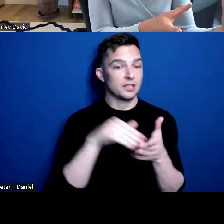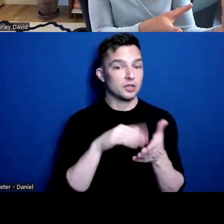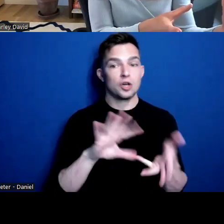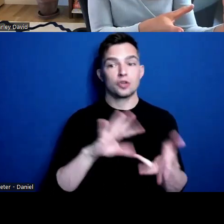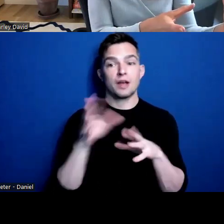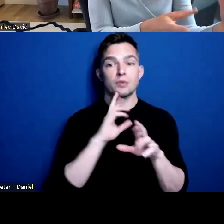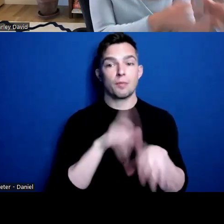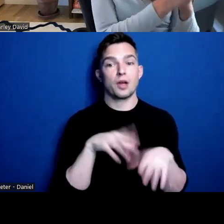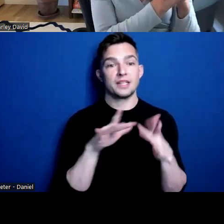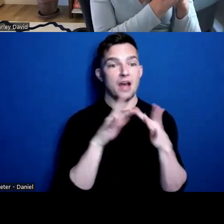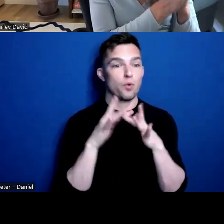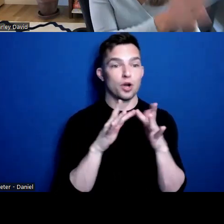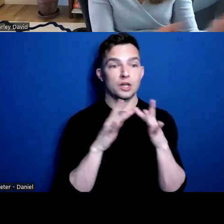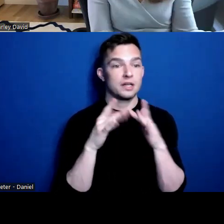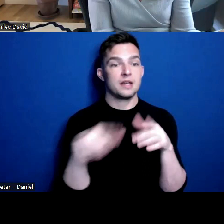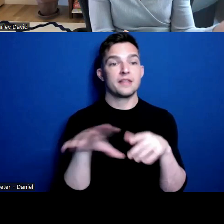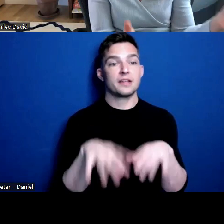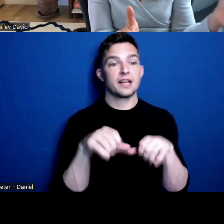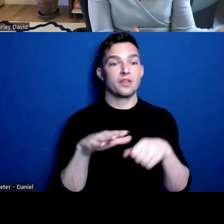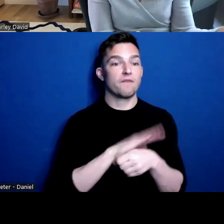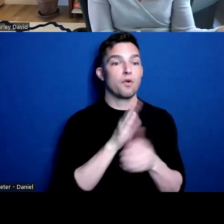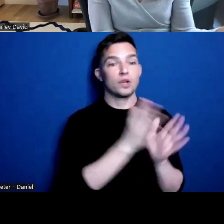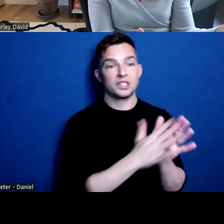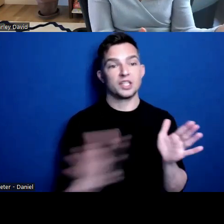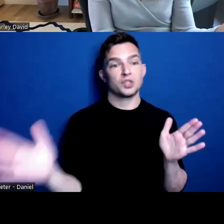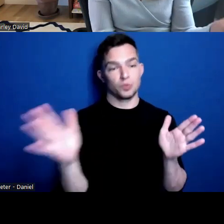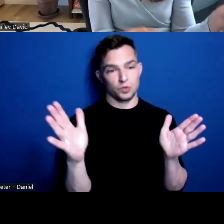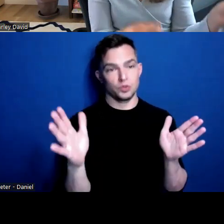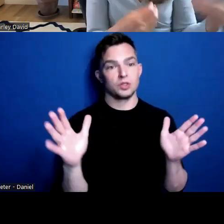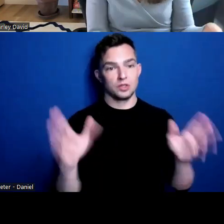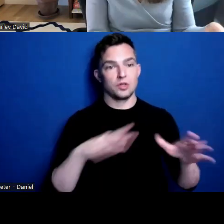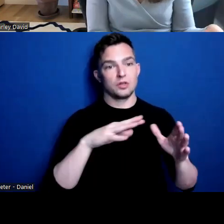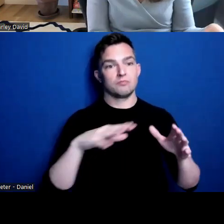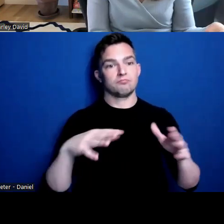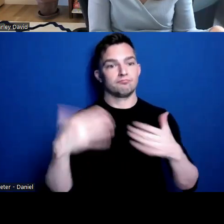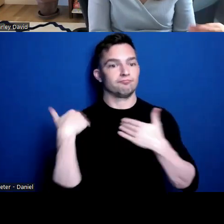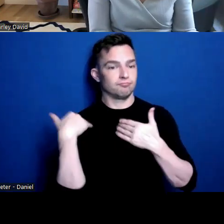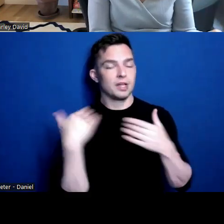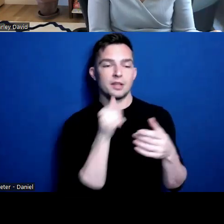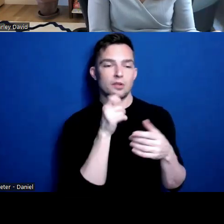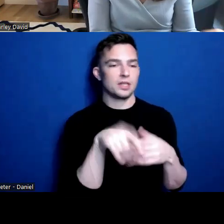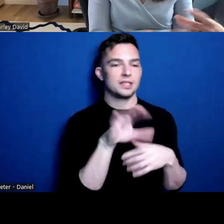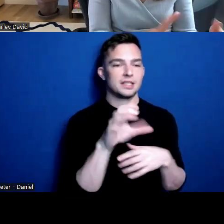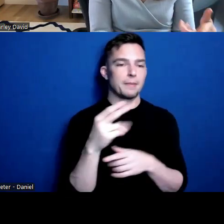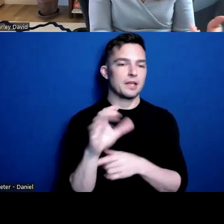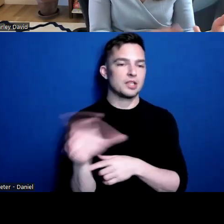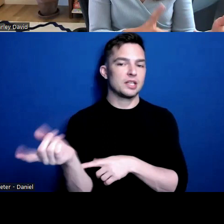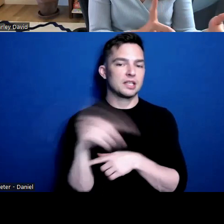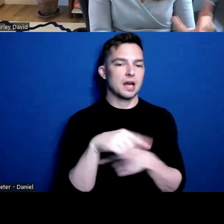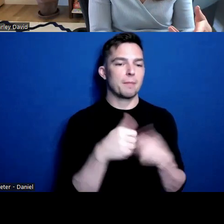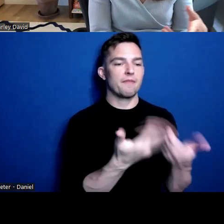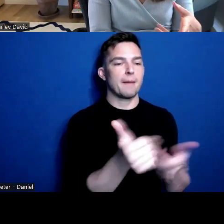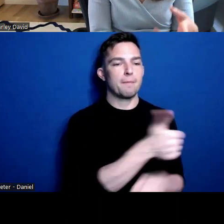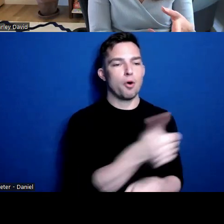response network are taking on the full continuum of crisis response. They don't need a CCBHC to come in and deliver mobile